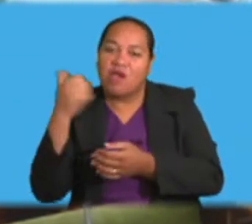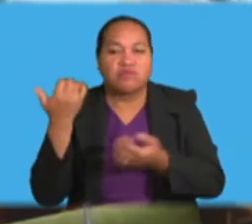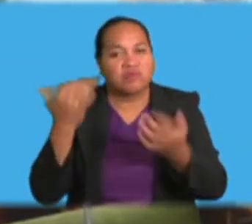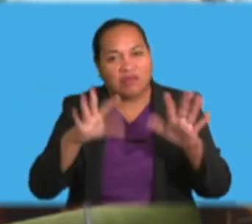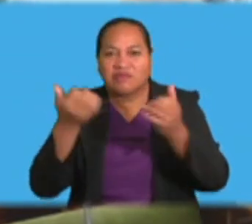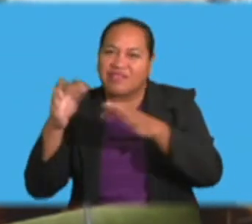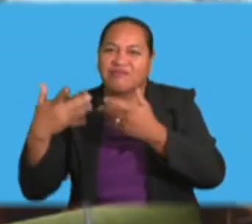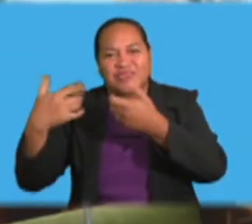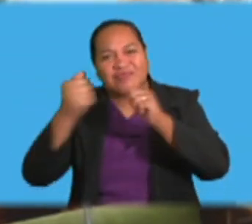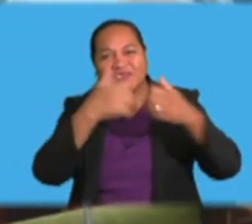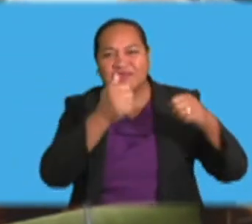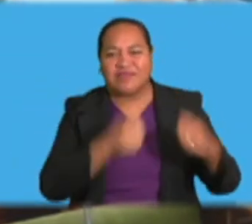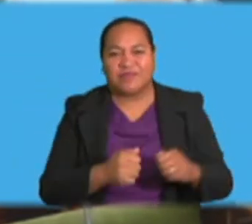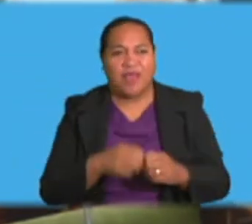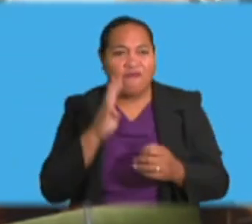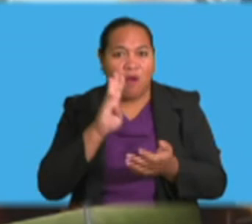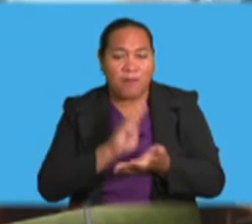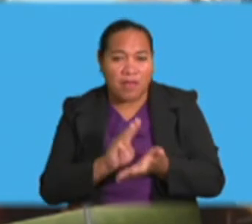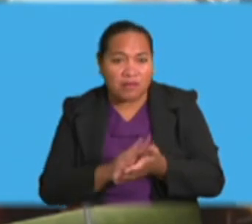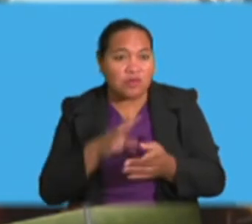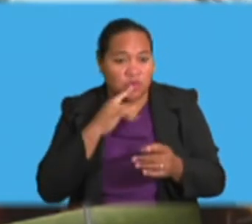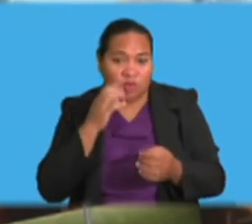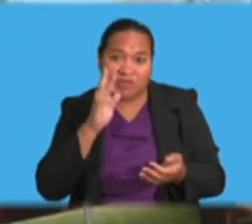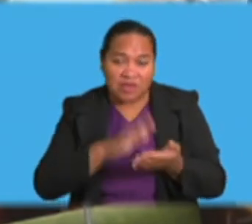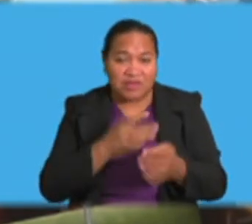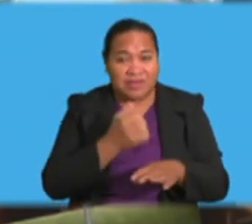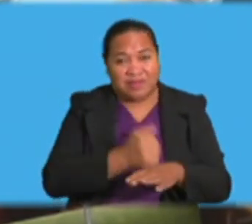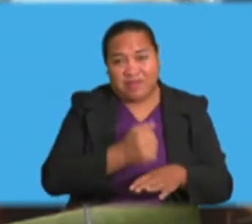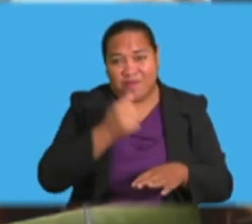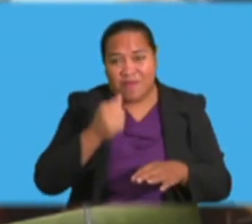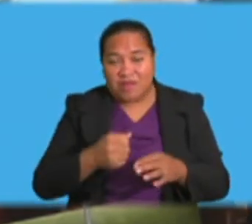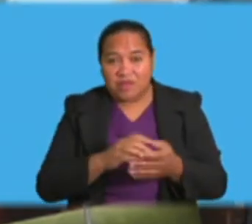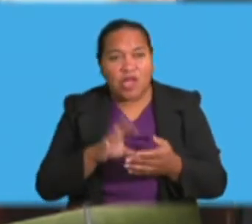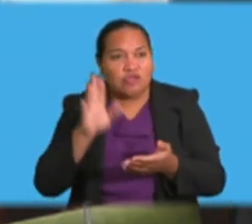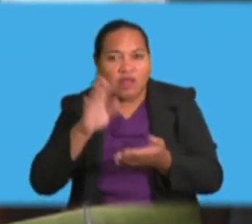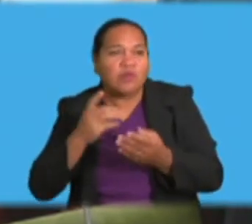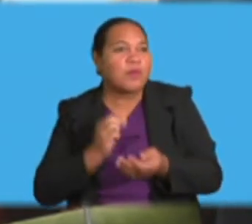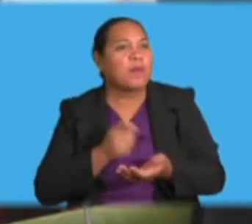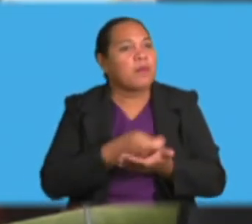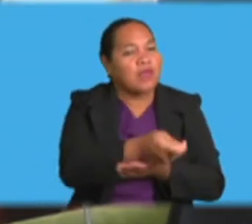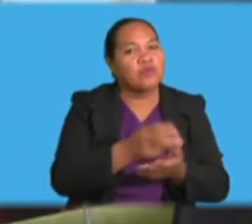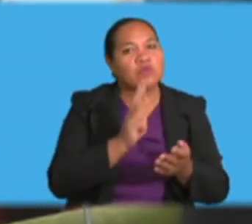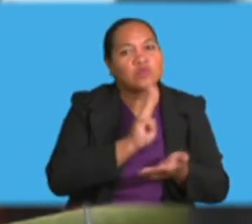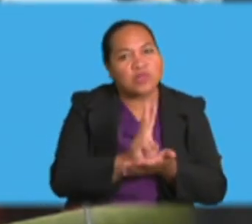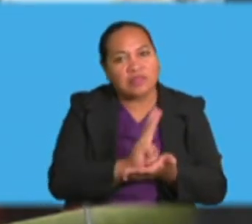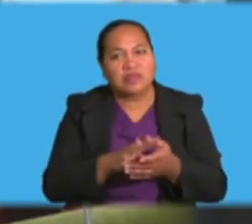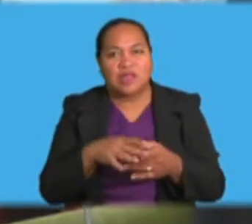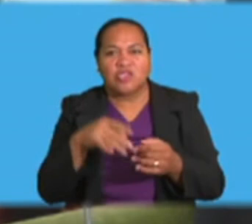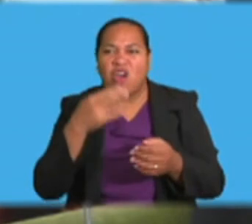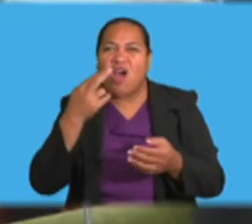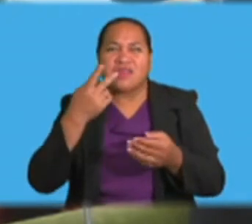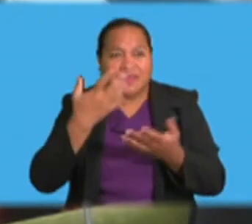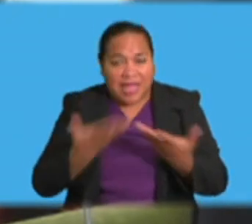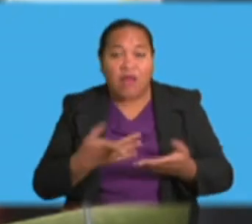debt by $4 million, reduced government debt by $3.6 million, reduced Westpac, the main financier's debts, by